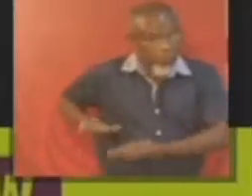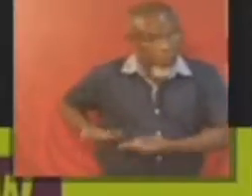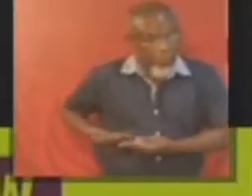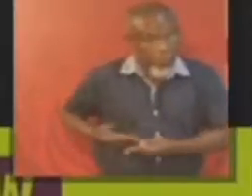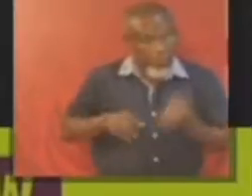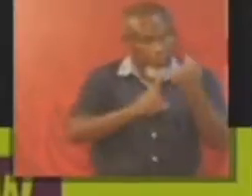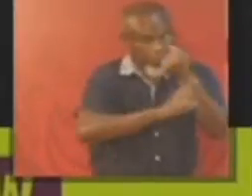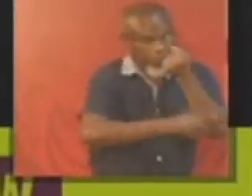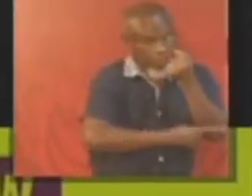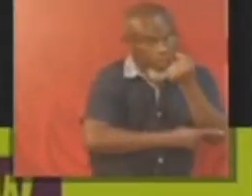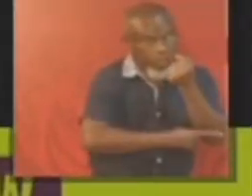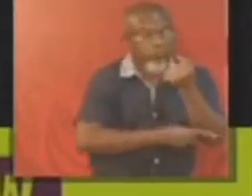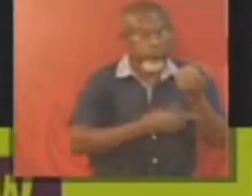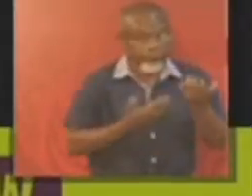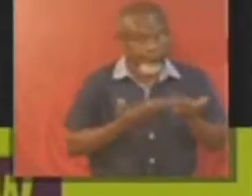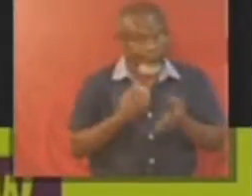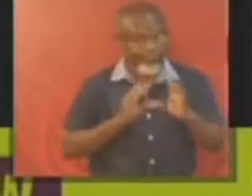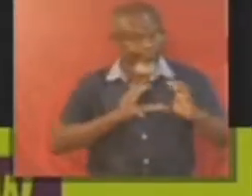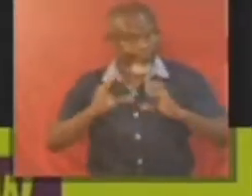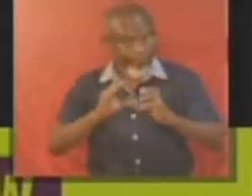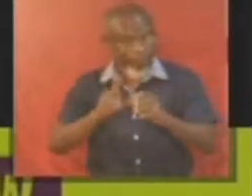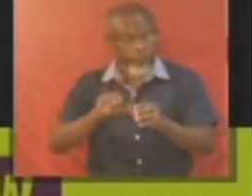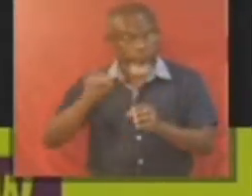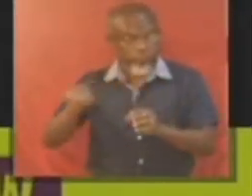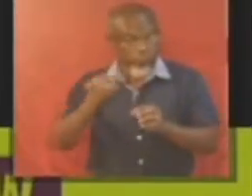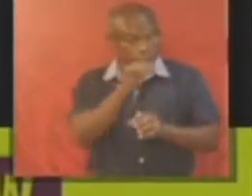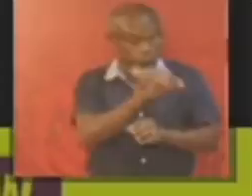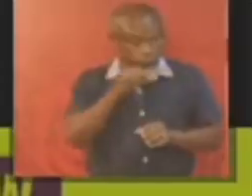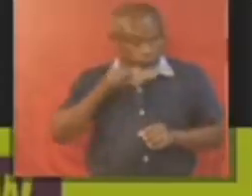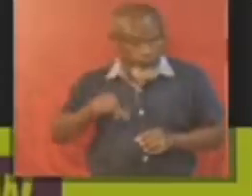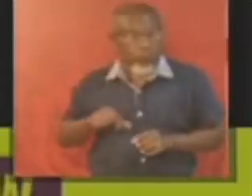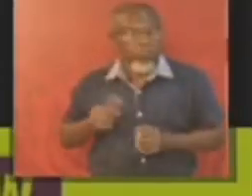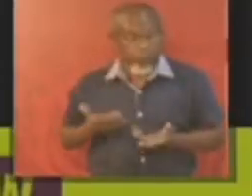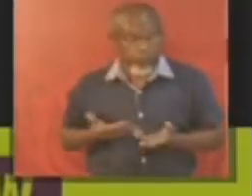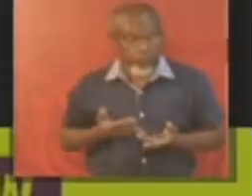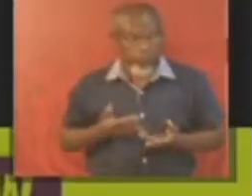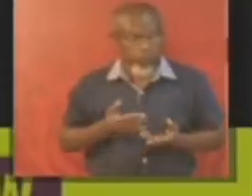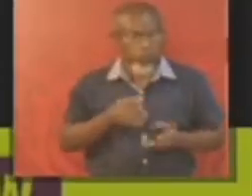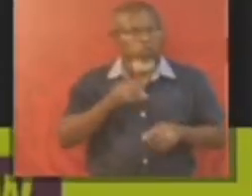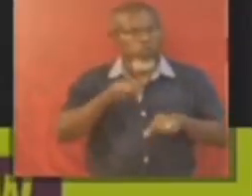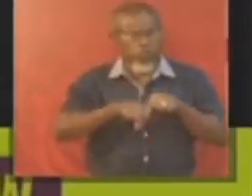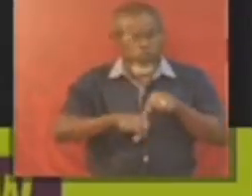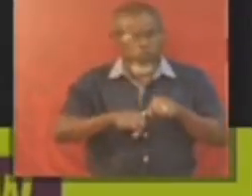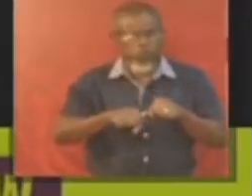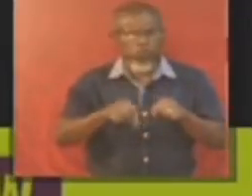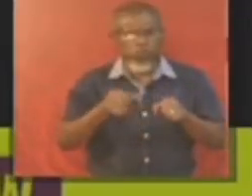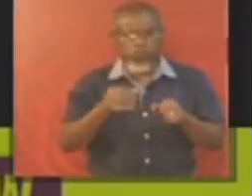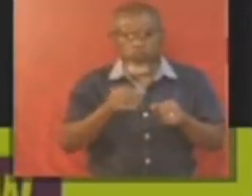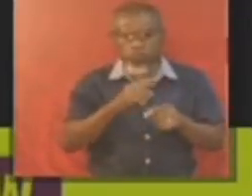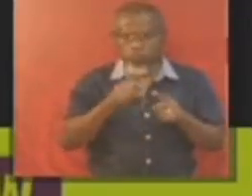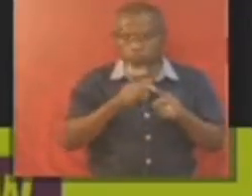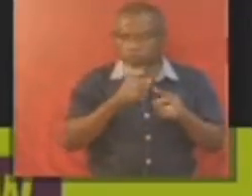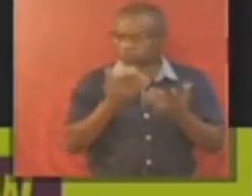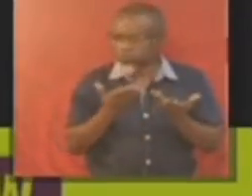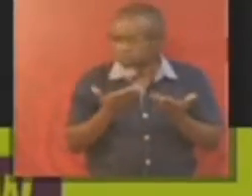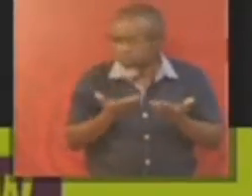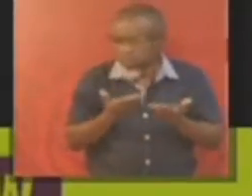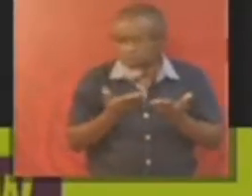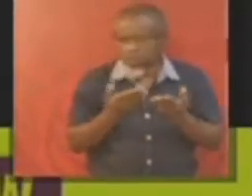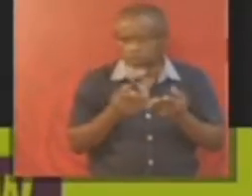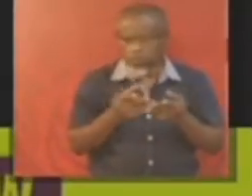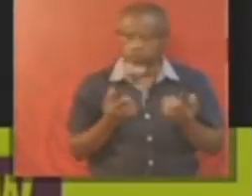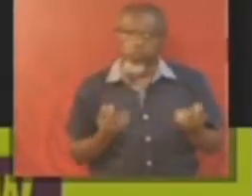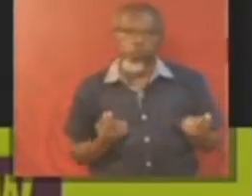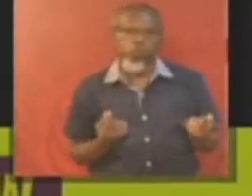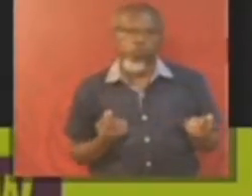in your desk, right? Remember to sanitize every time you change an interaction. So for example, every time you return to your vehicle, you